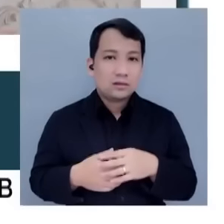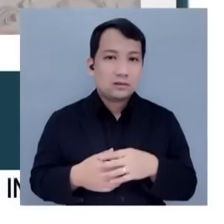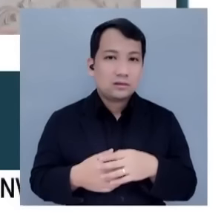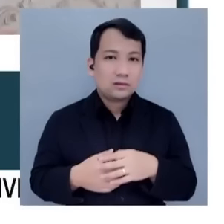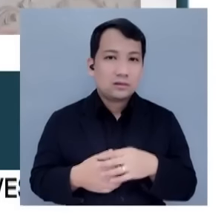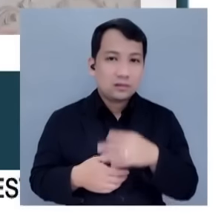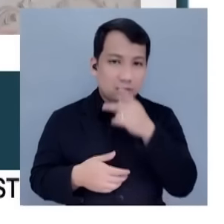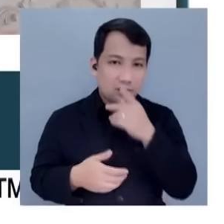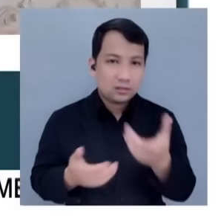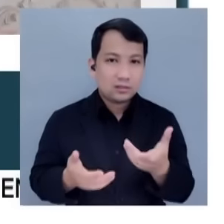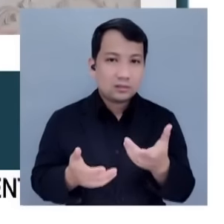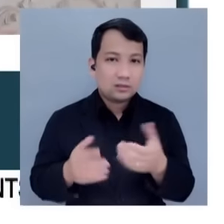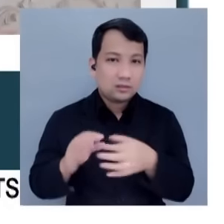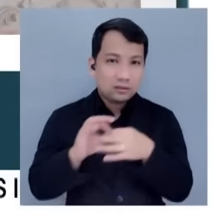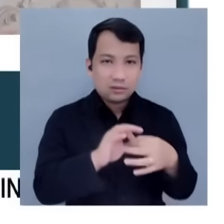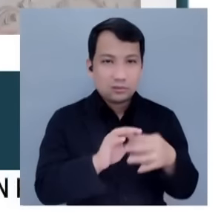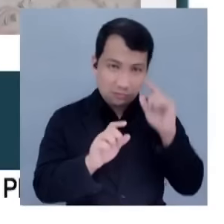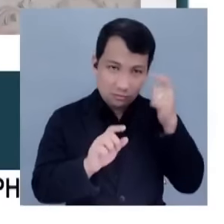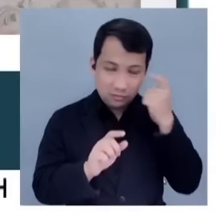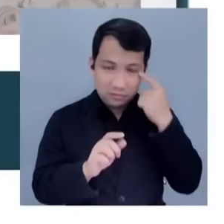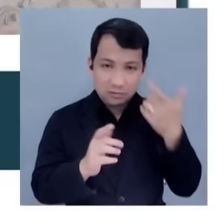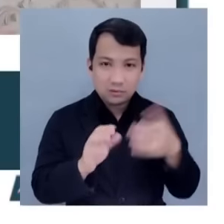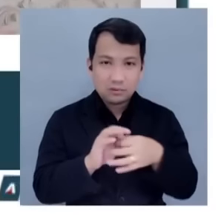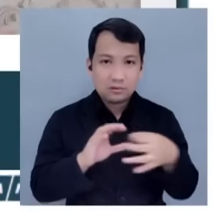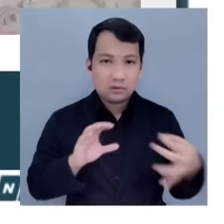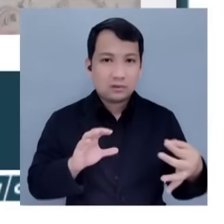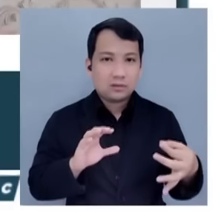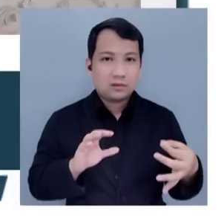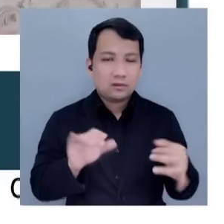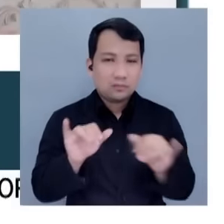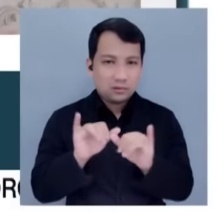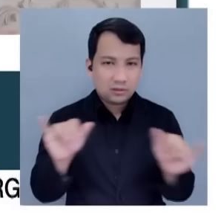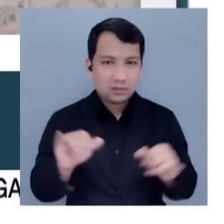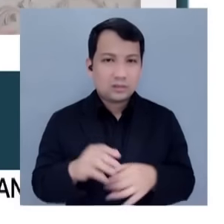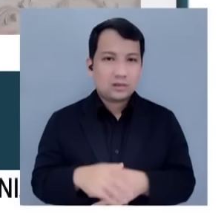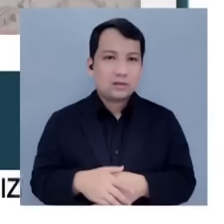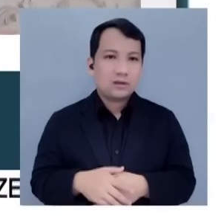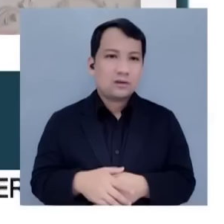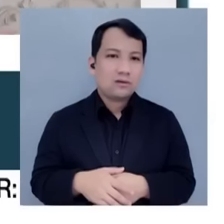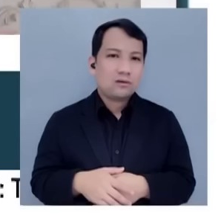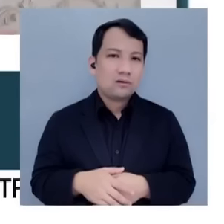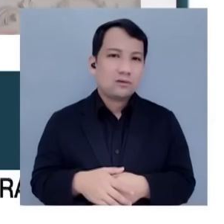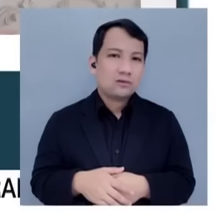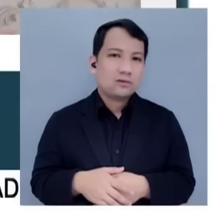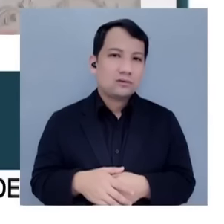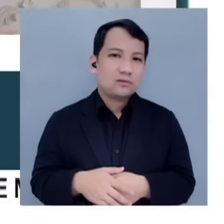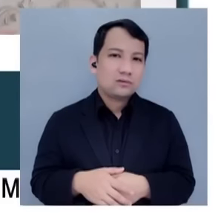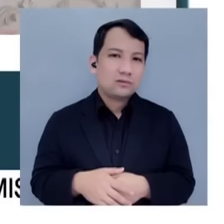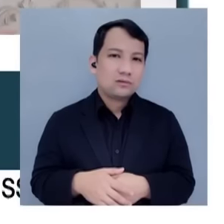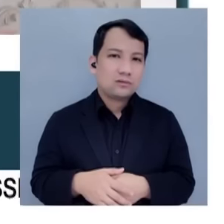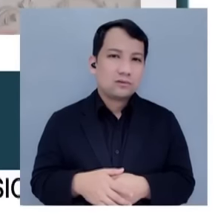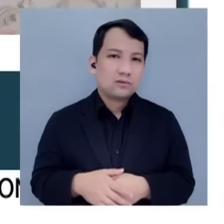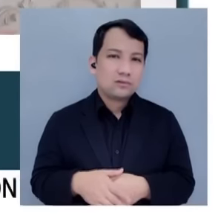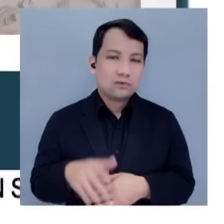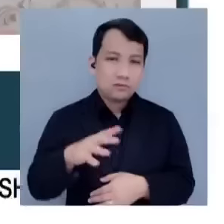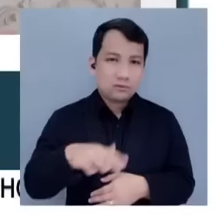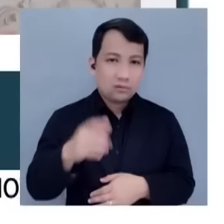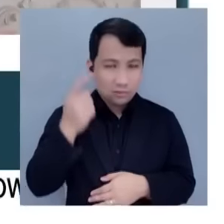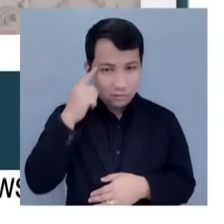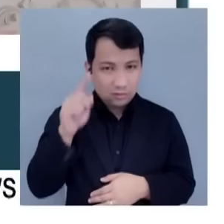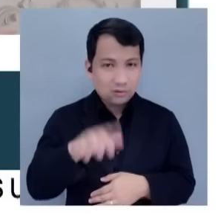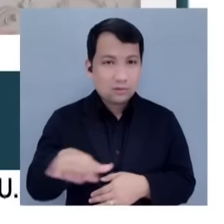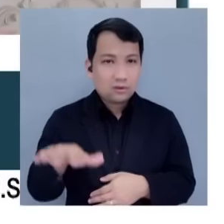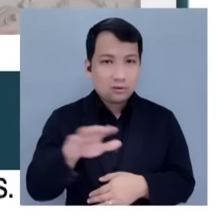wala na akong kinalaman sa gobyerno ngayon, di ba? Pero ganun pa rin. No? So this is also for all